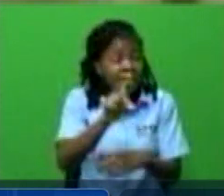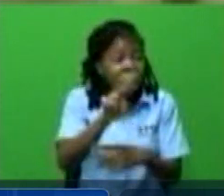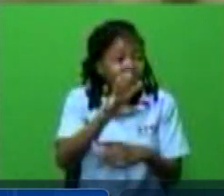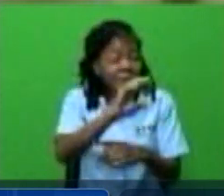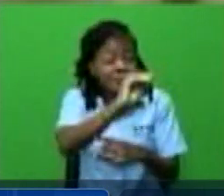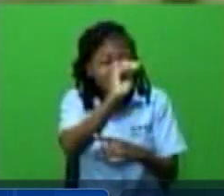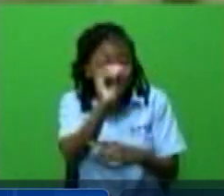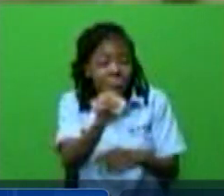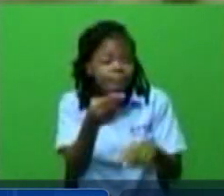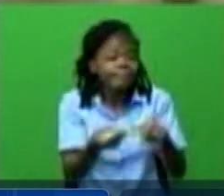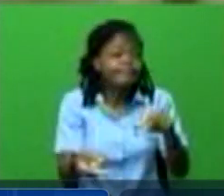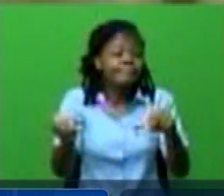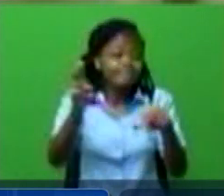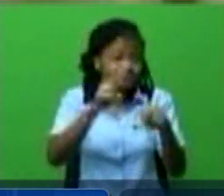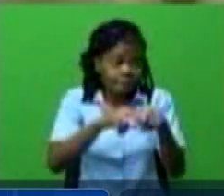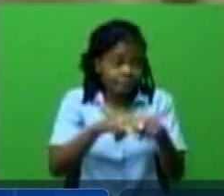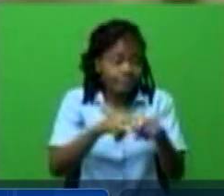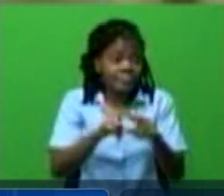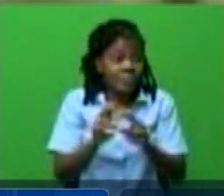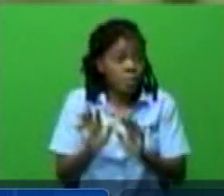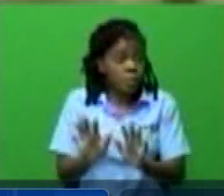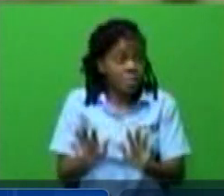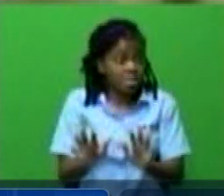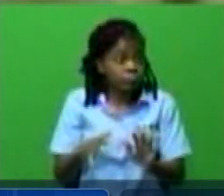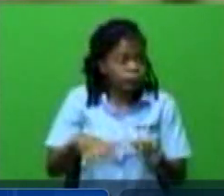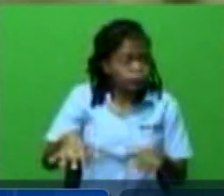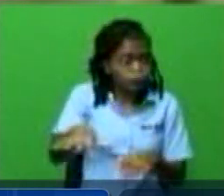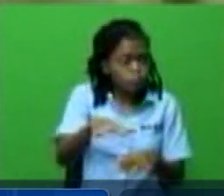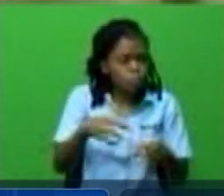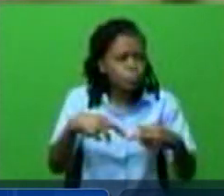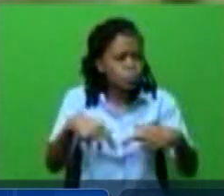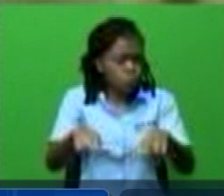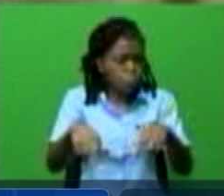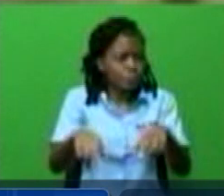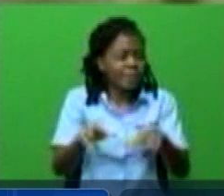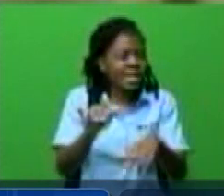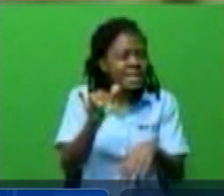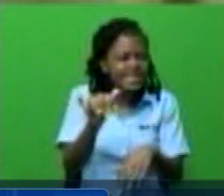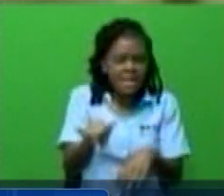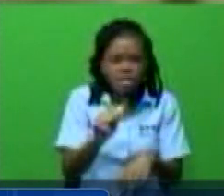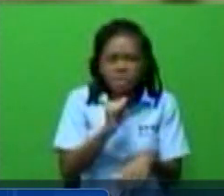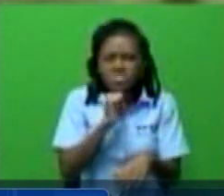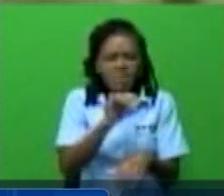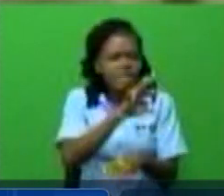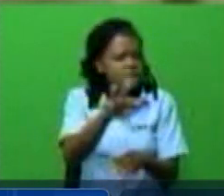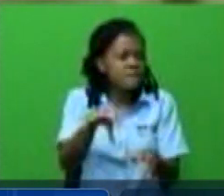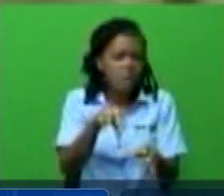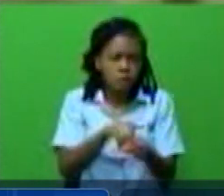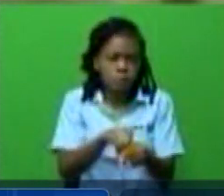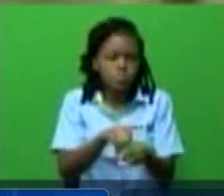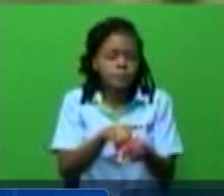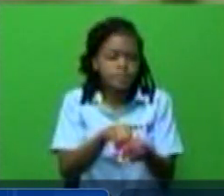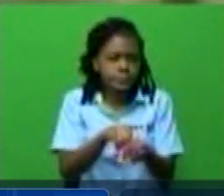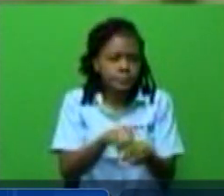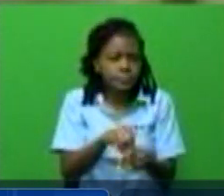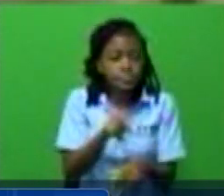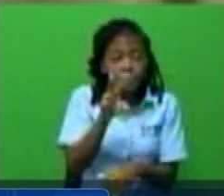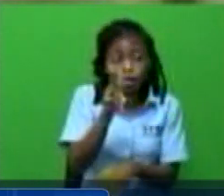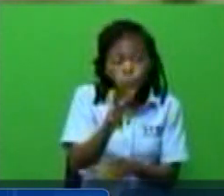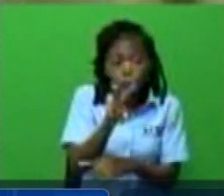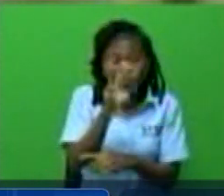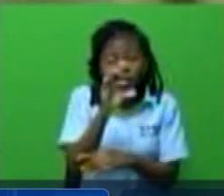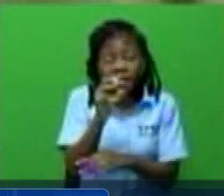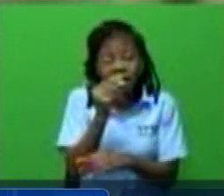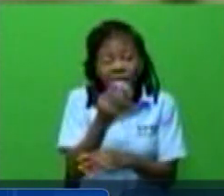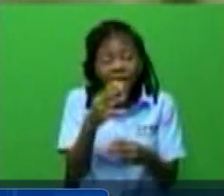increase, and I stick a pin on local roads. That does not include the $200 million